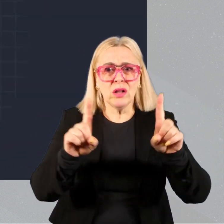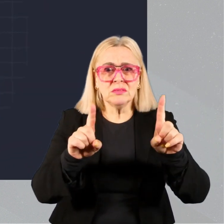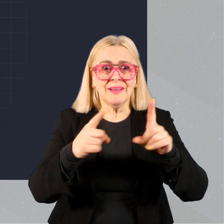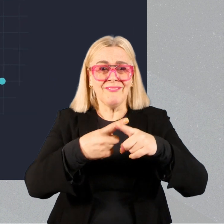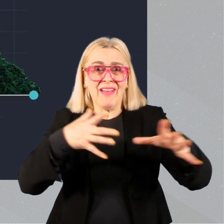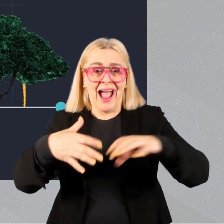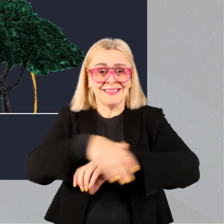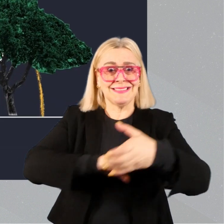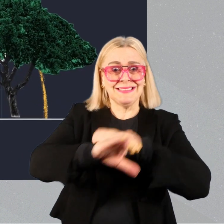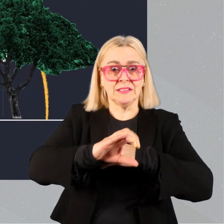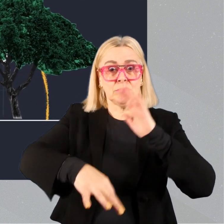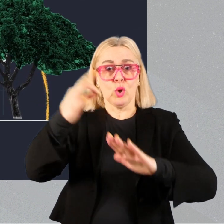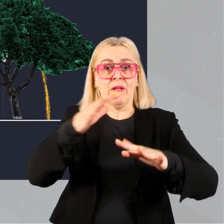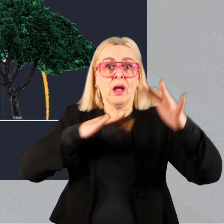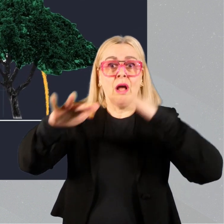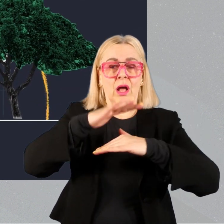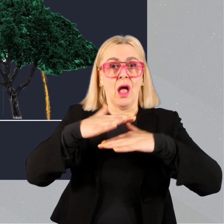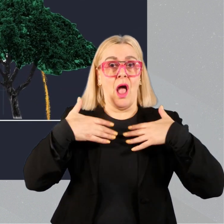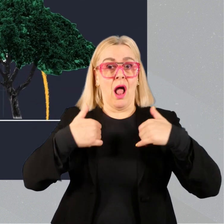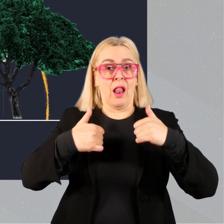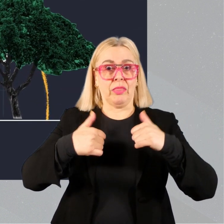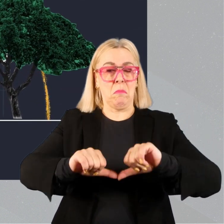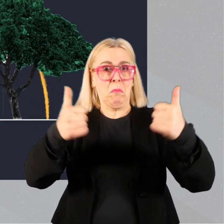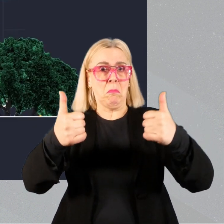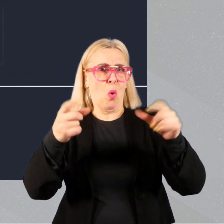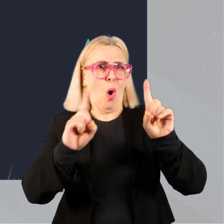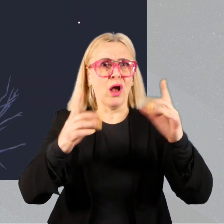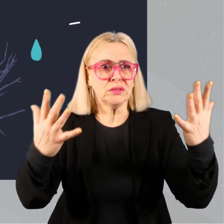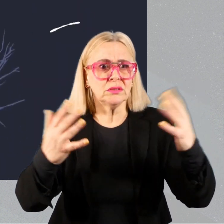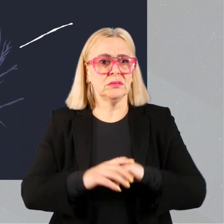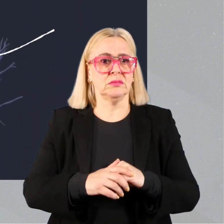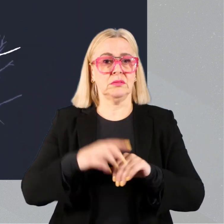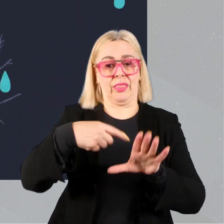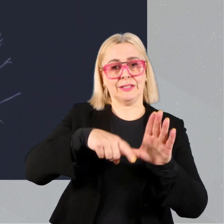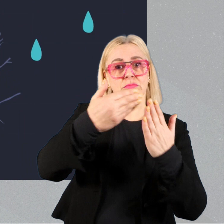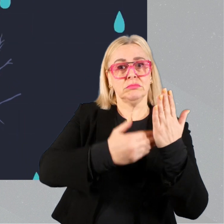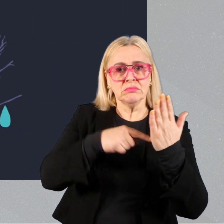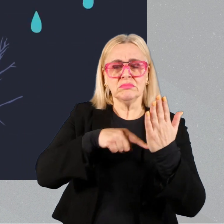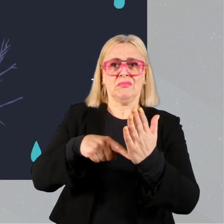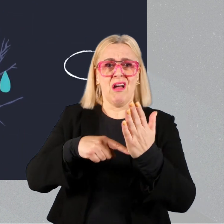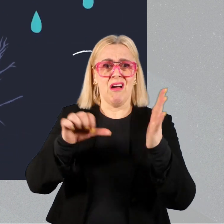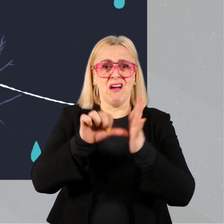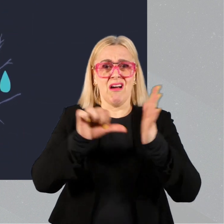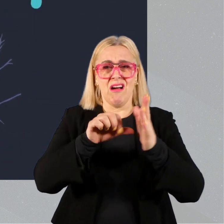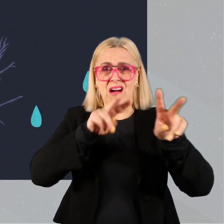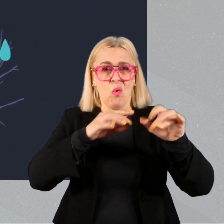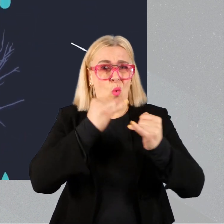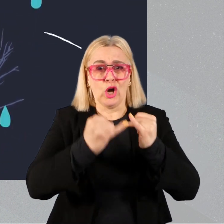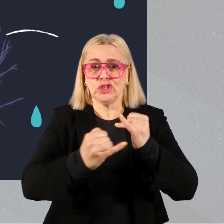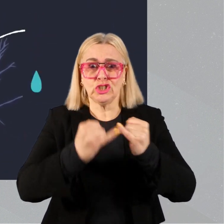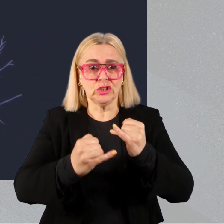that will come with accelerated climate action. This year's report shows that all the impacts we monitor are rapidly